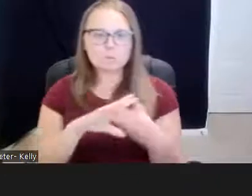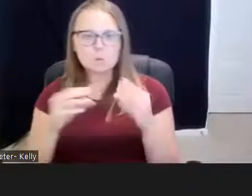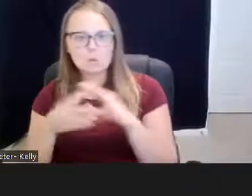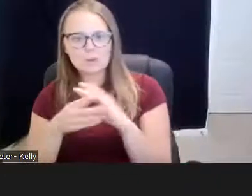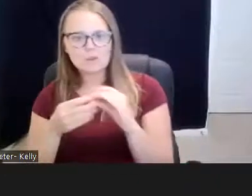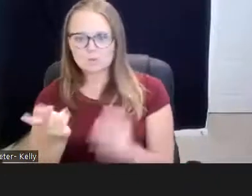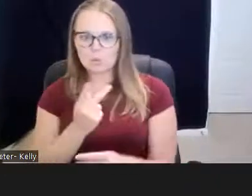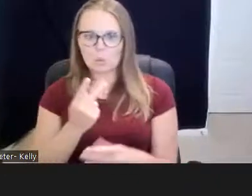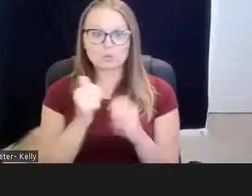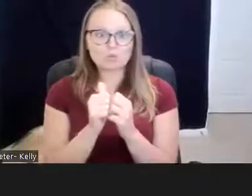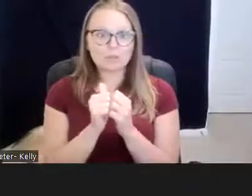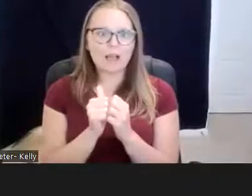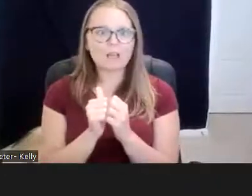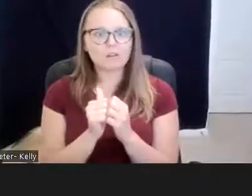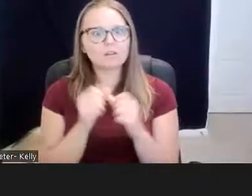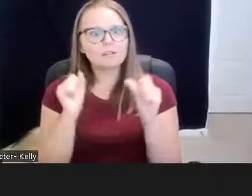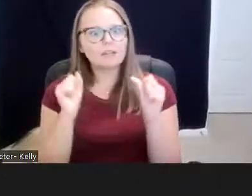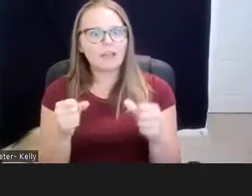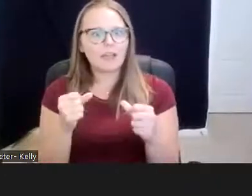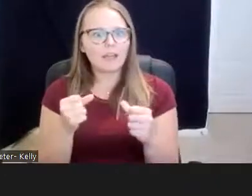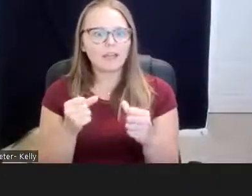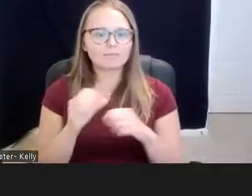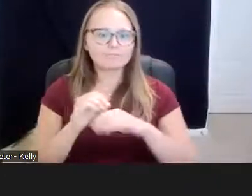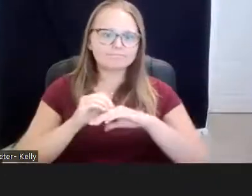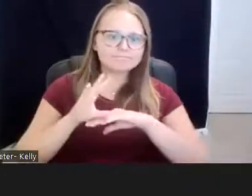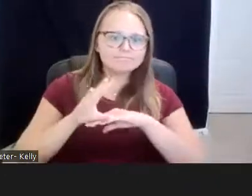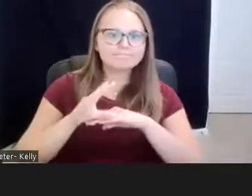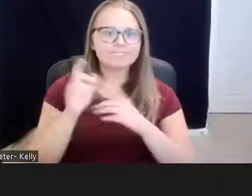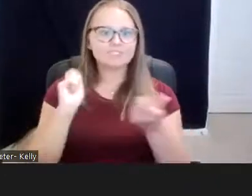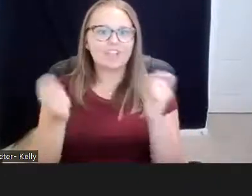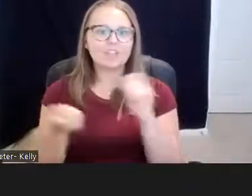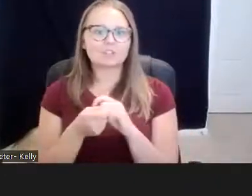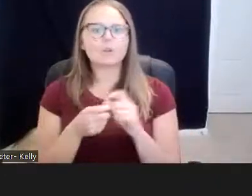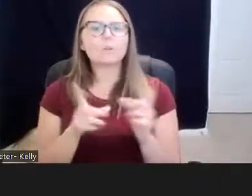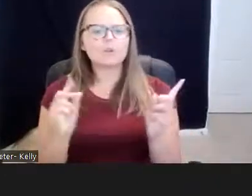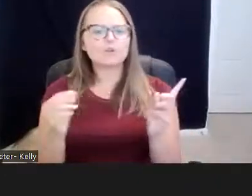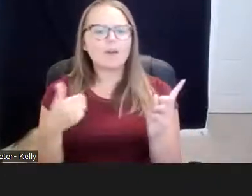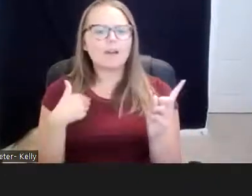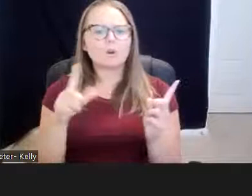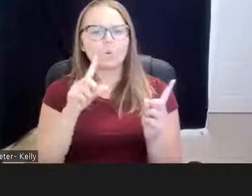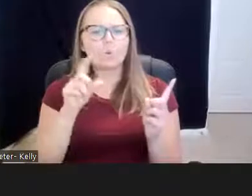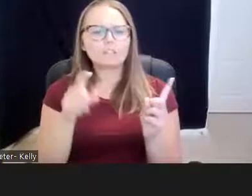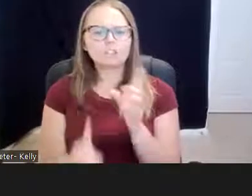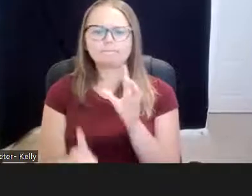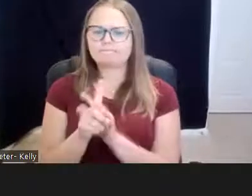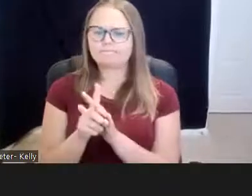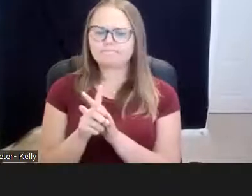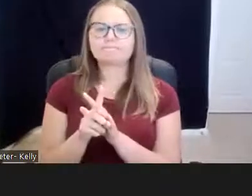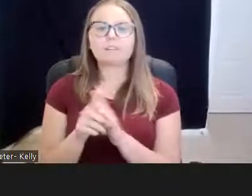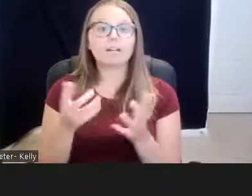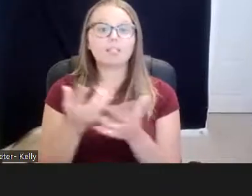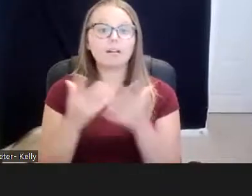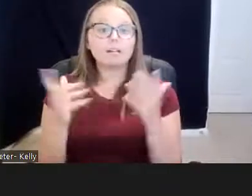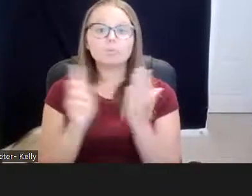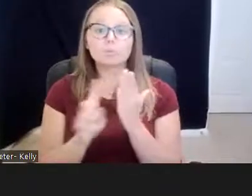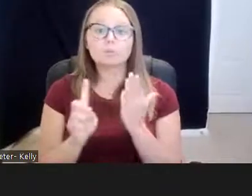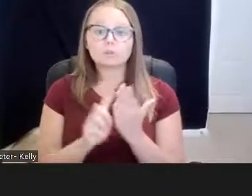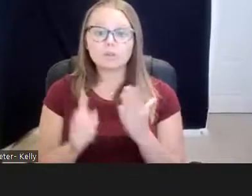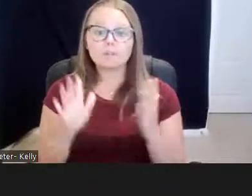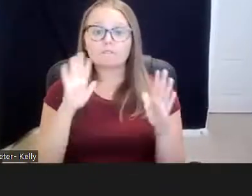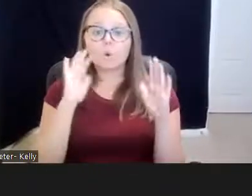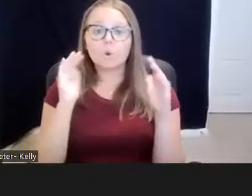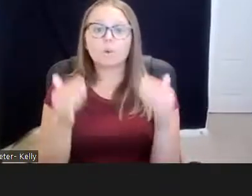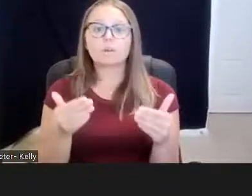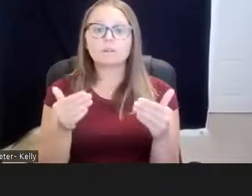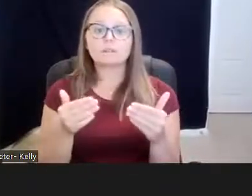So we do have a question that came in, and, you know, a lot of the research has been focused in on people